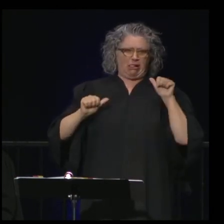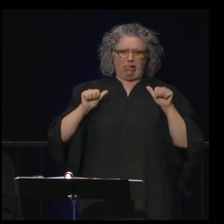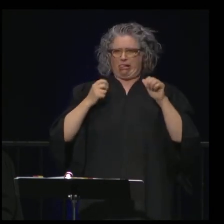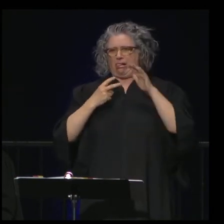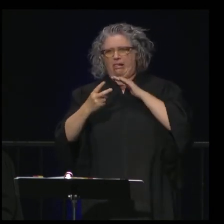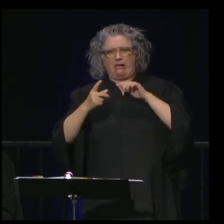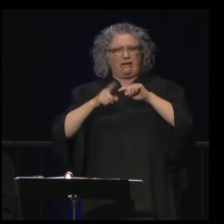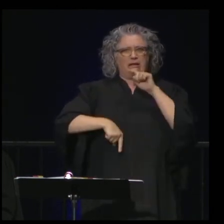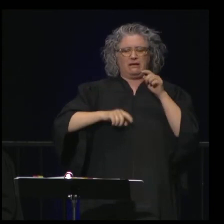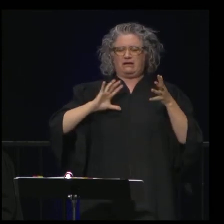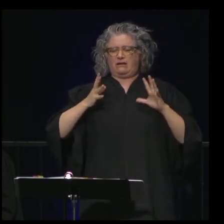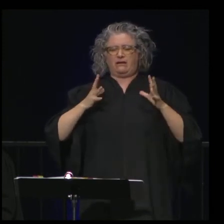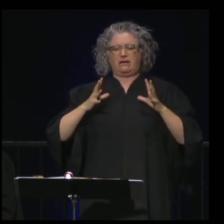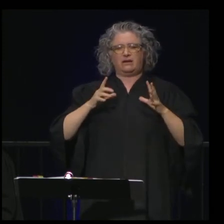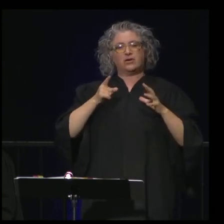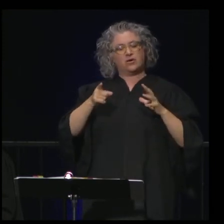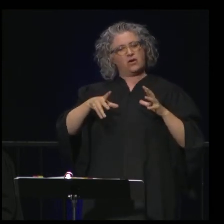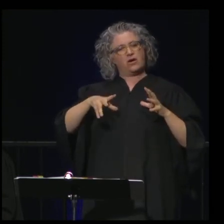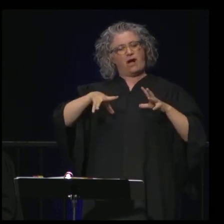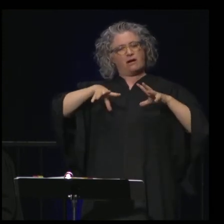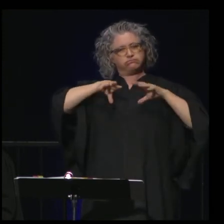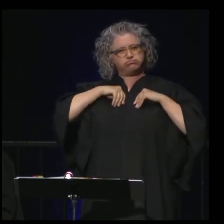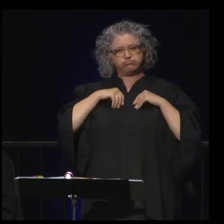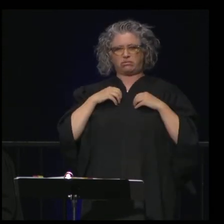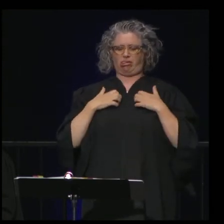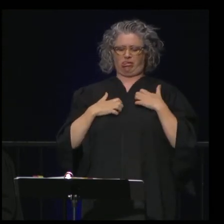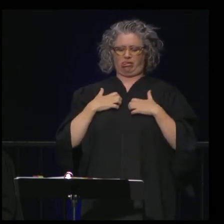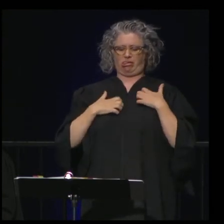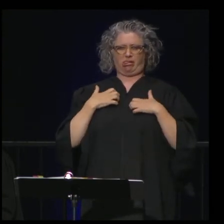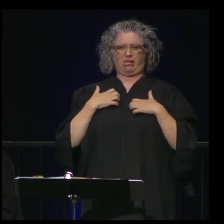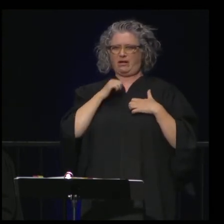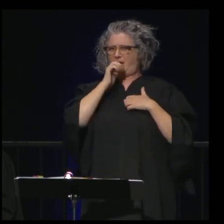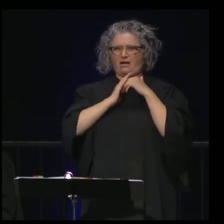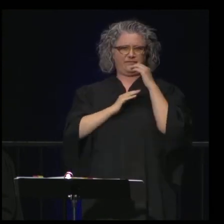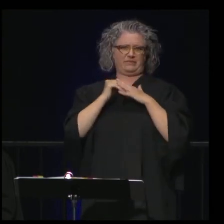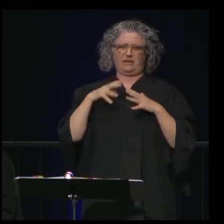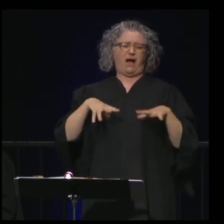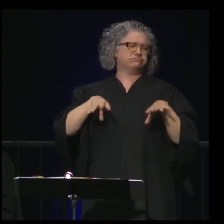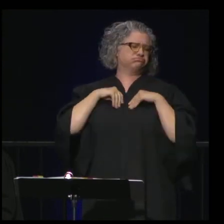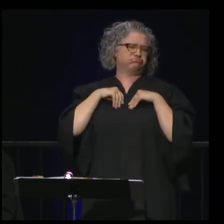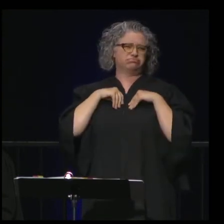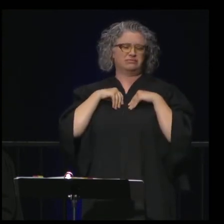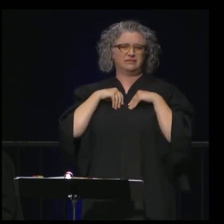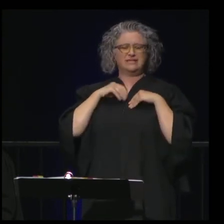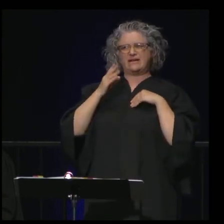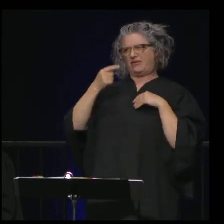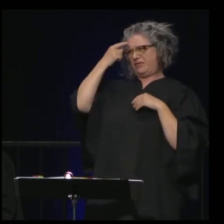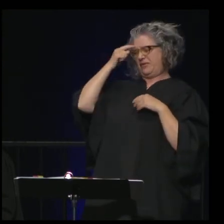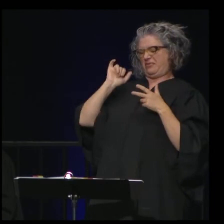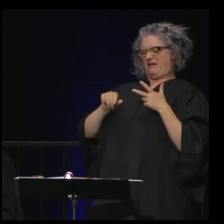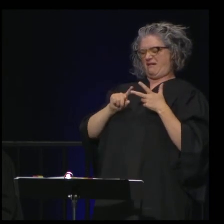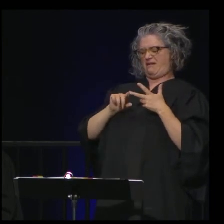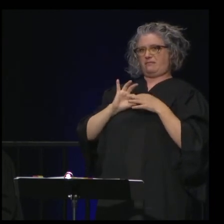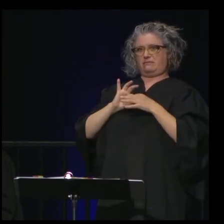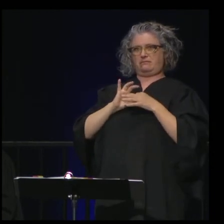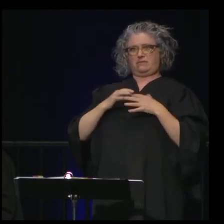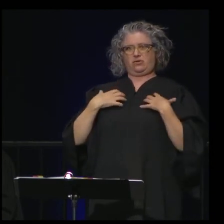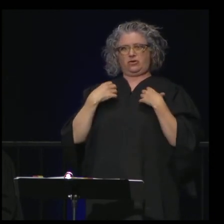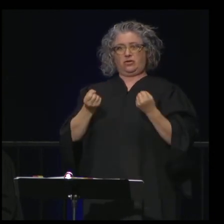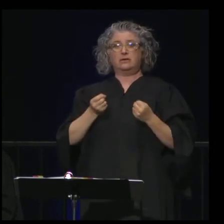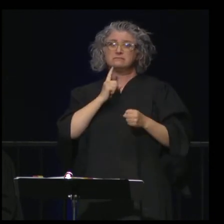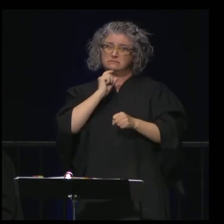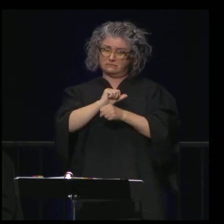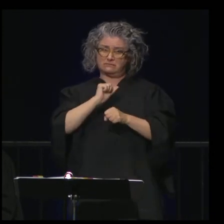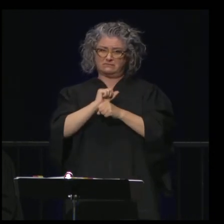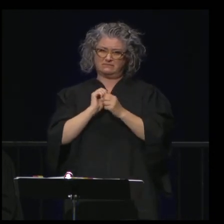get comfortable with the uncomfortable. We don't always think of this kind of behavior as courage, but that's what